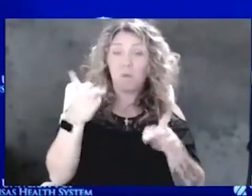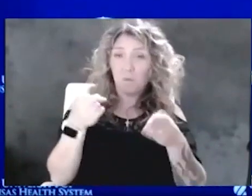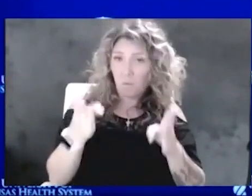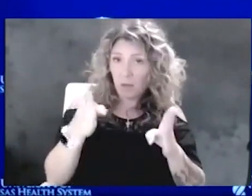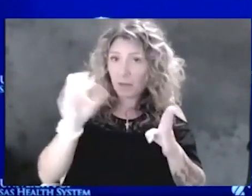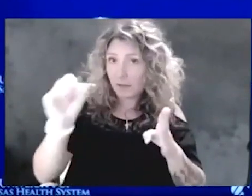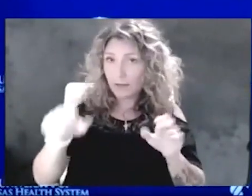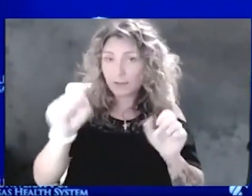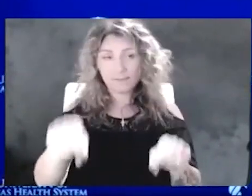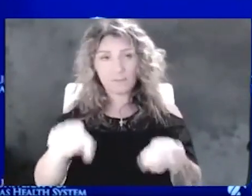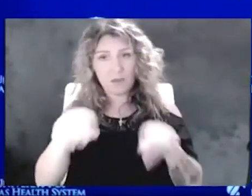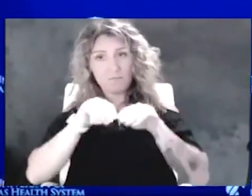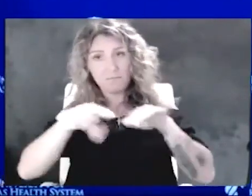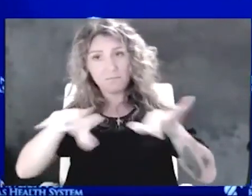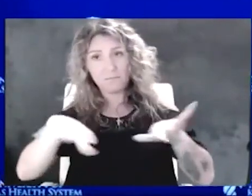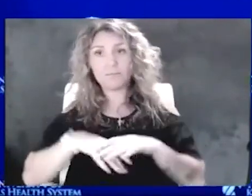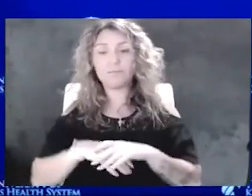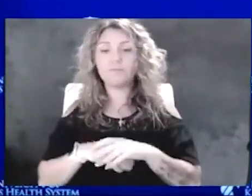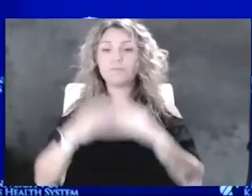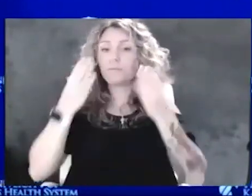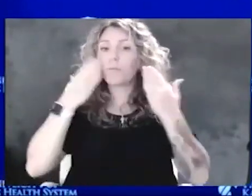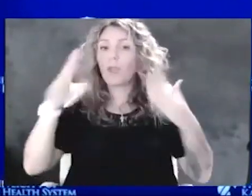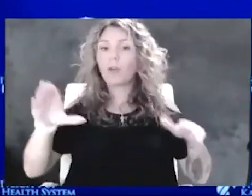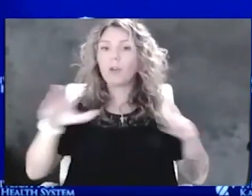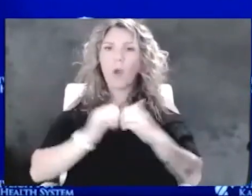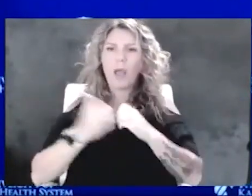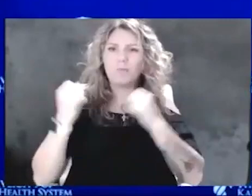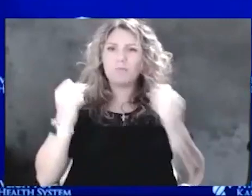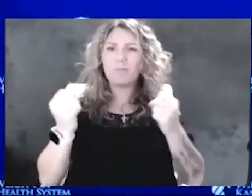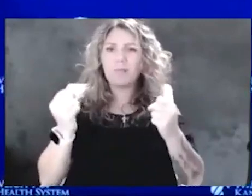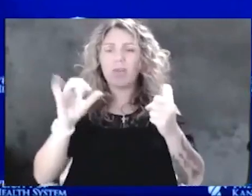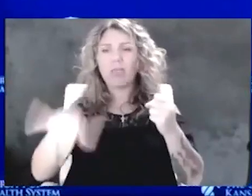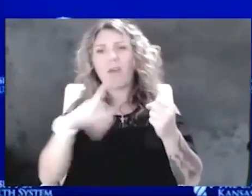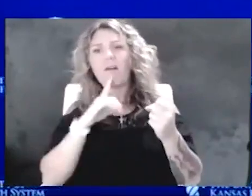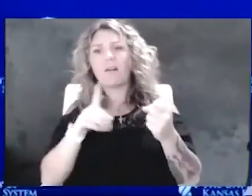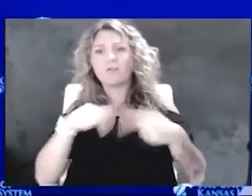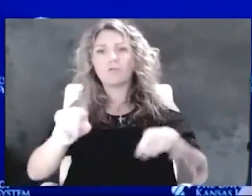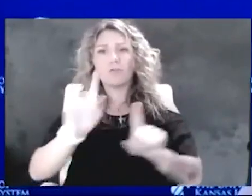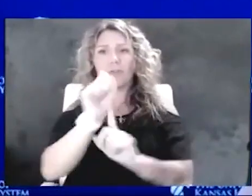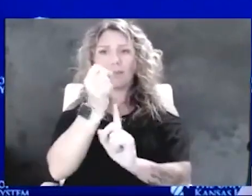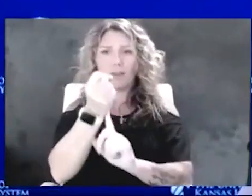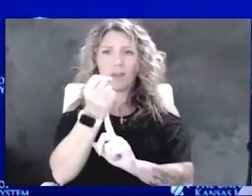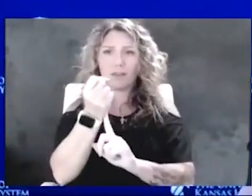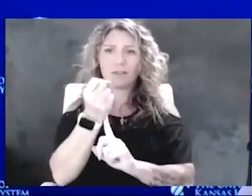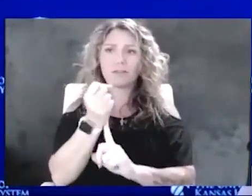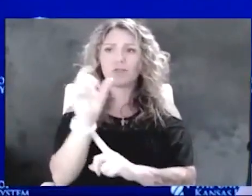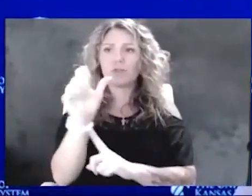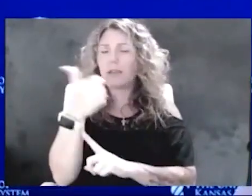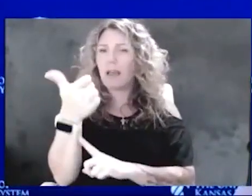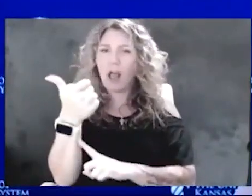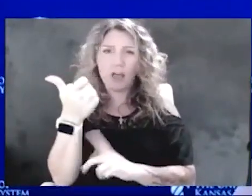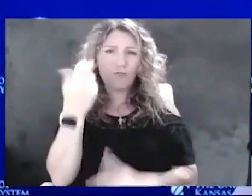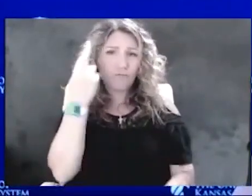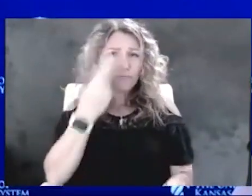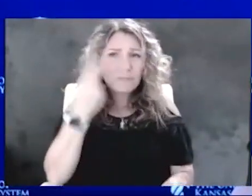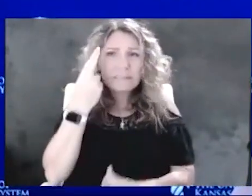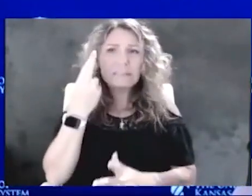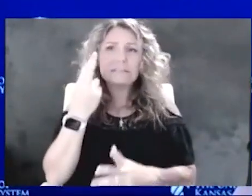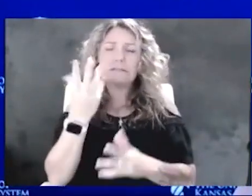and I don't know how significant it was in this case. There were probably other factors related to that, but